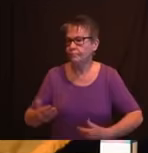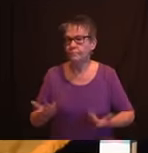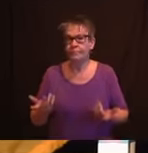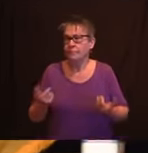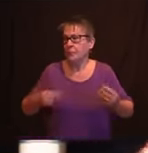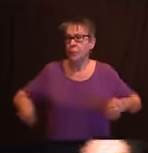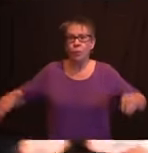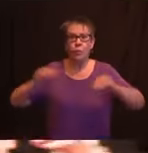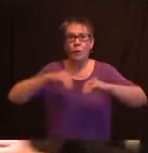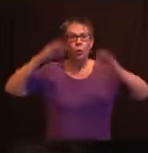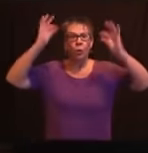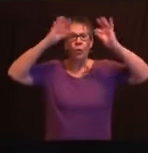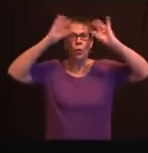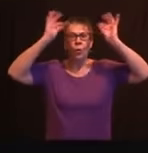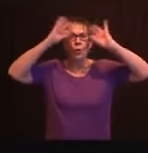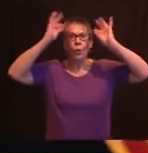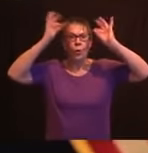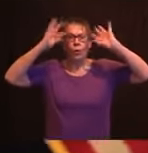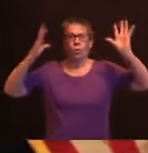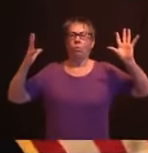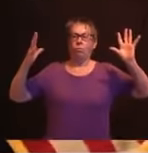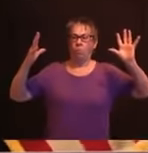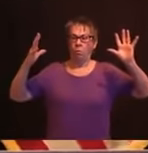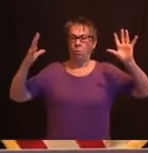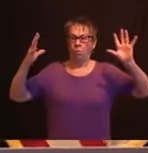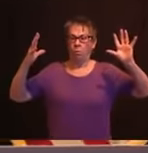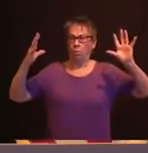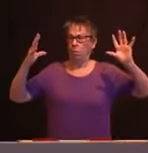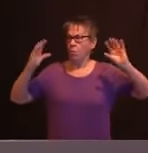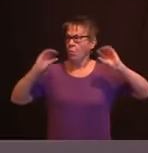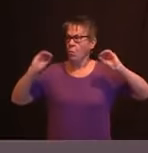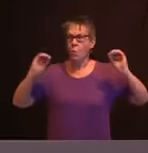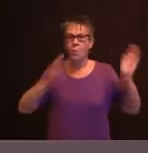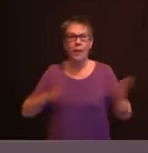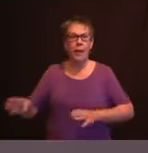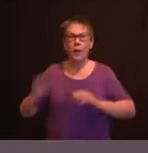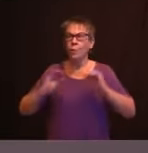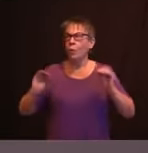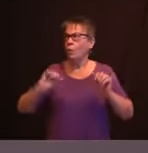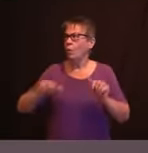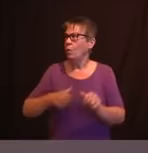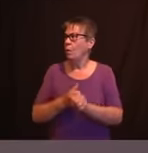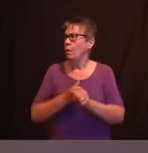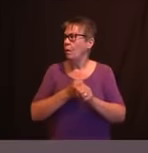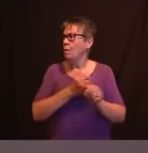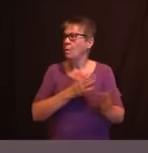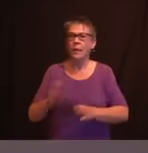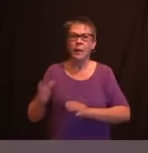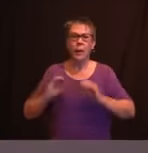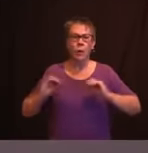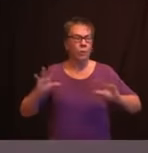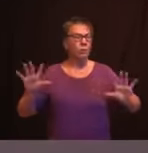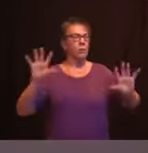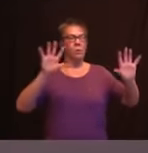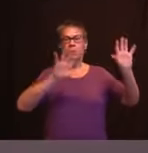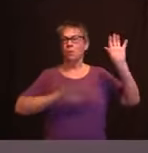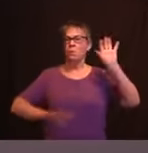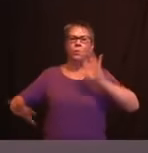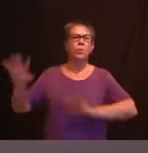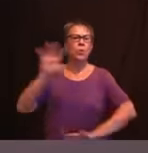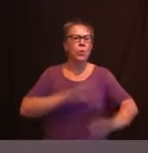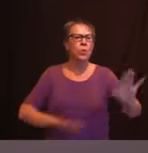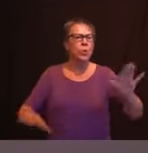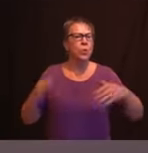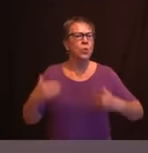I would just add, may I repeat the mantra that you started a few minutes ago on PPE? What do I wish we had differently? I wish the nation had a stockpile